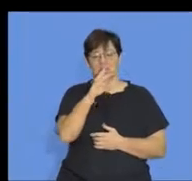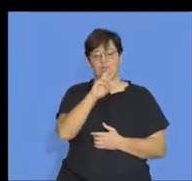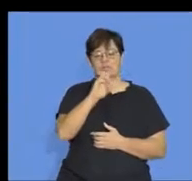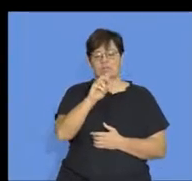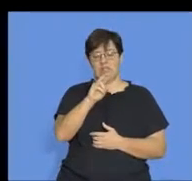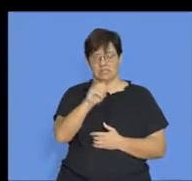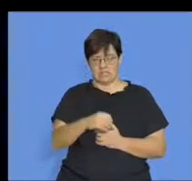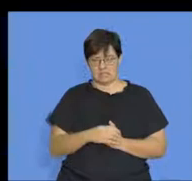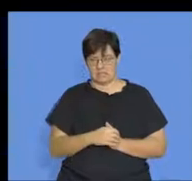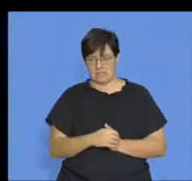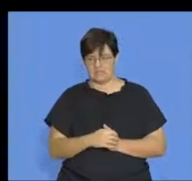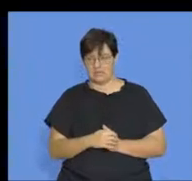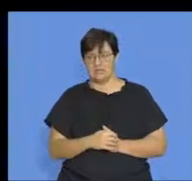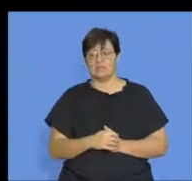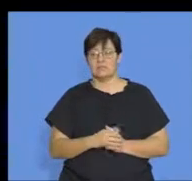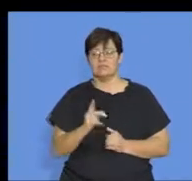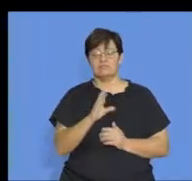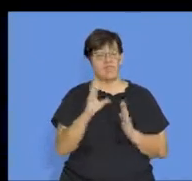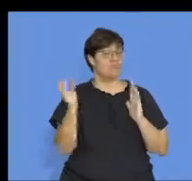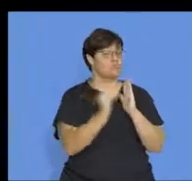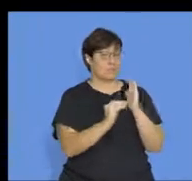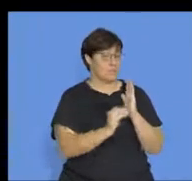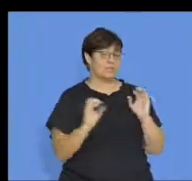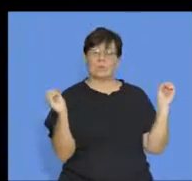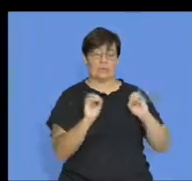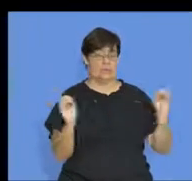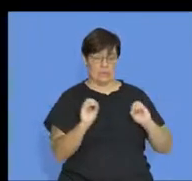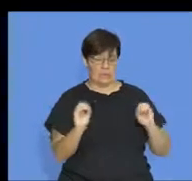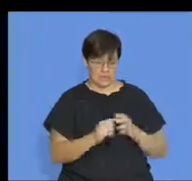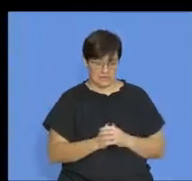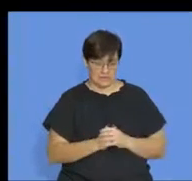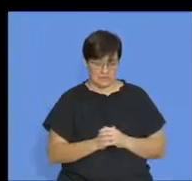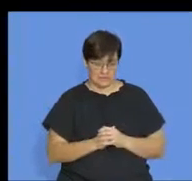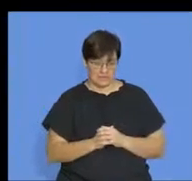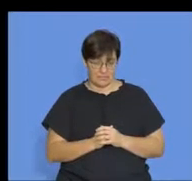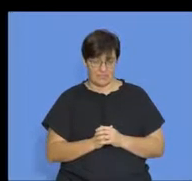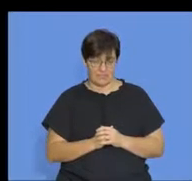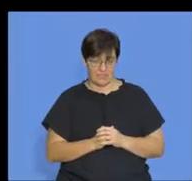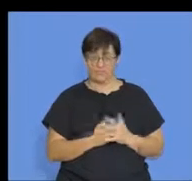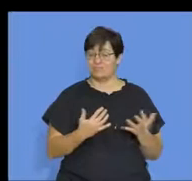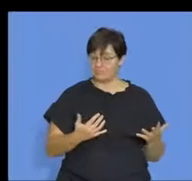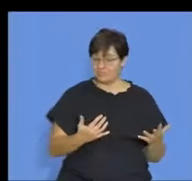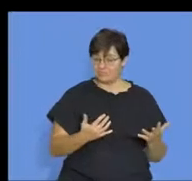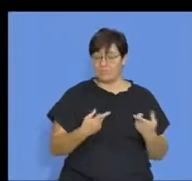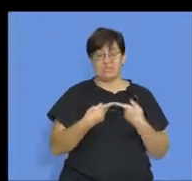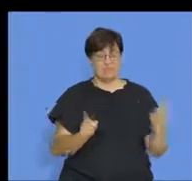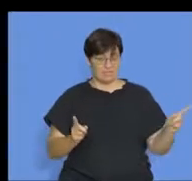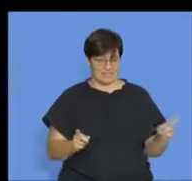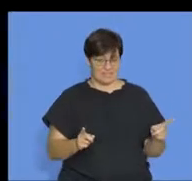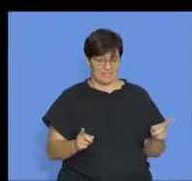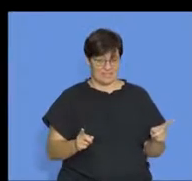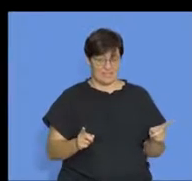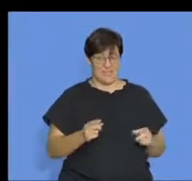December 2020. This was not recorded. Okay, so obviously